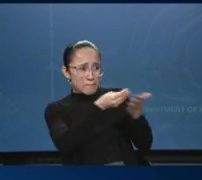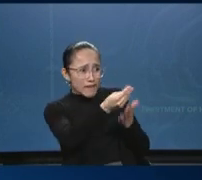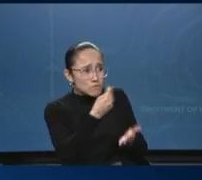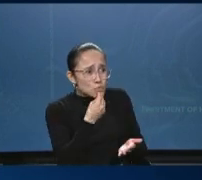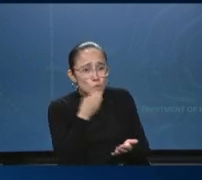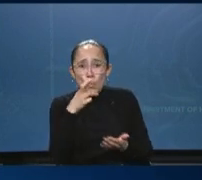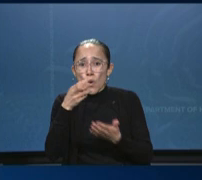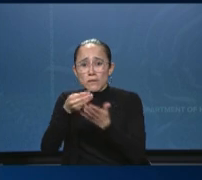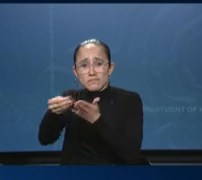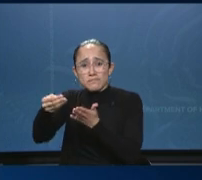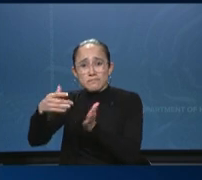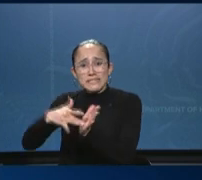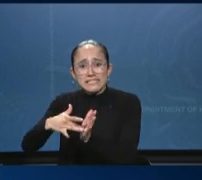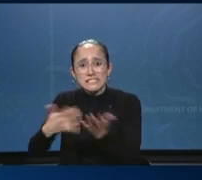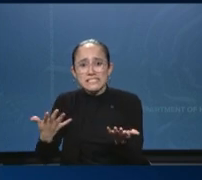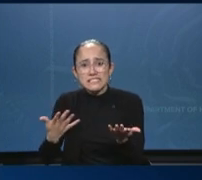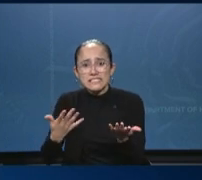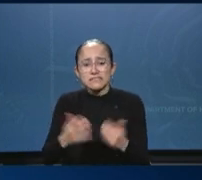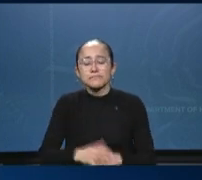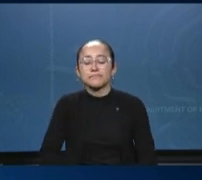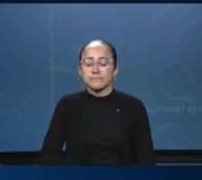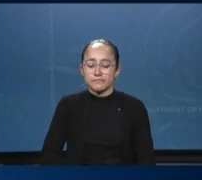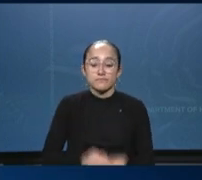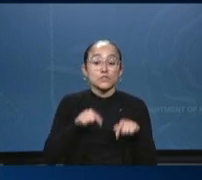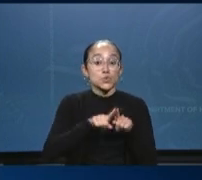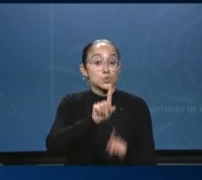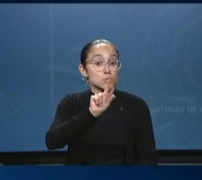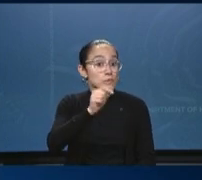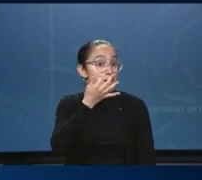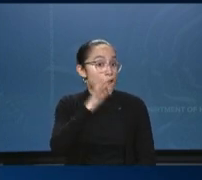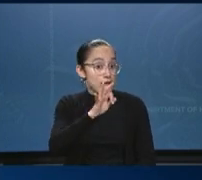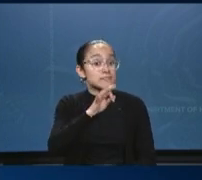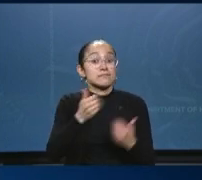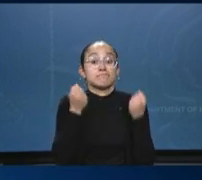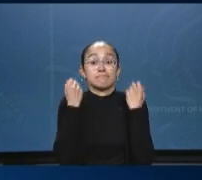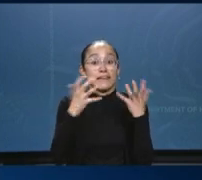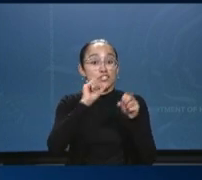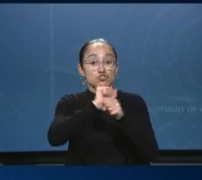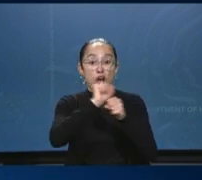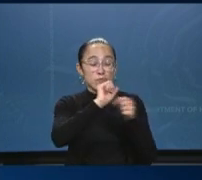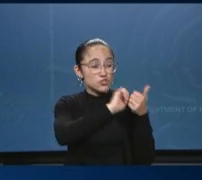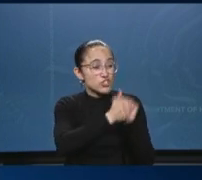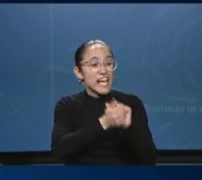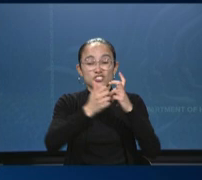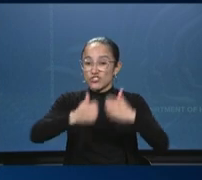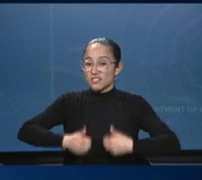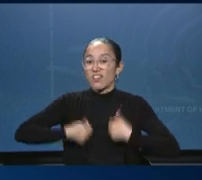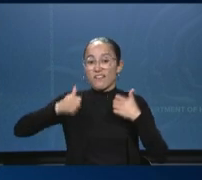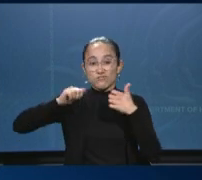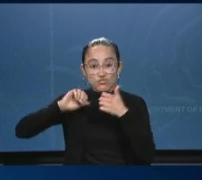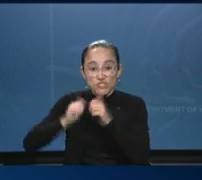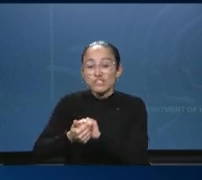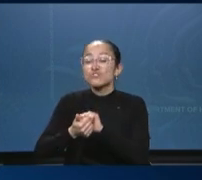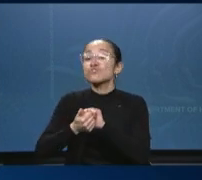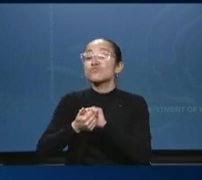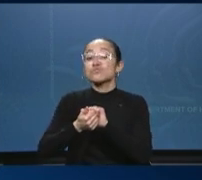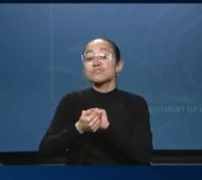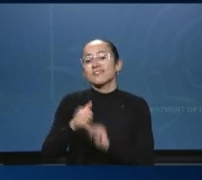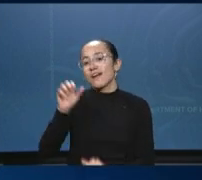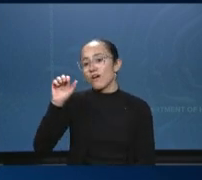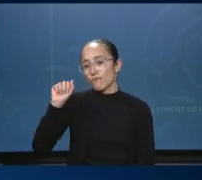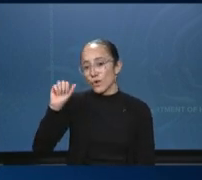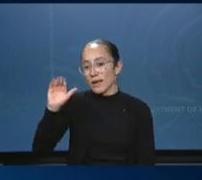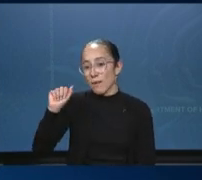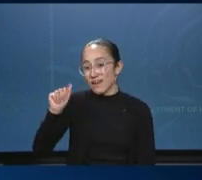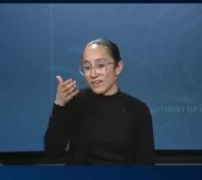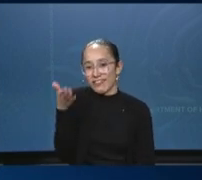prescription. During COVID-19, there were a lot of job changes, life changes for people, and the Affordable Care Act